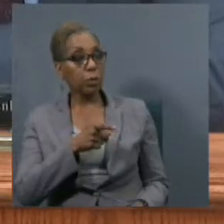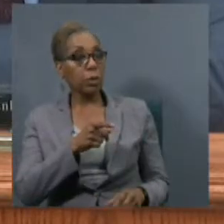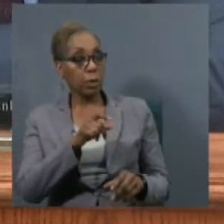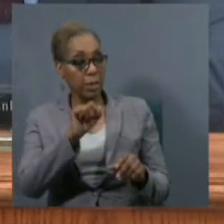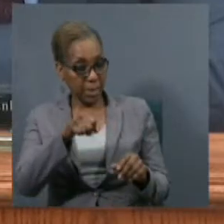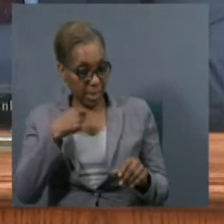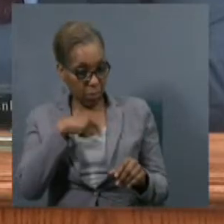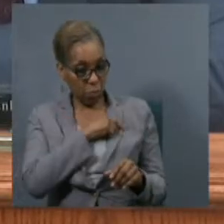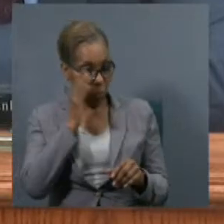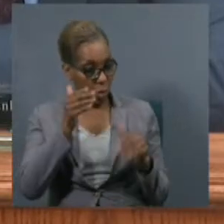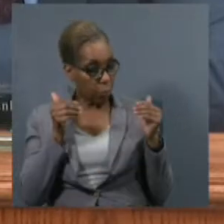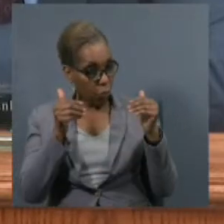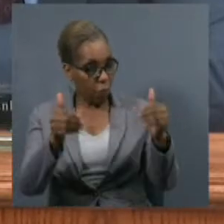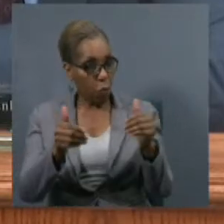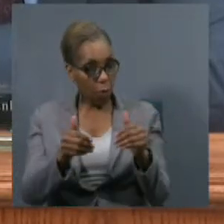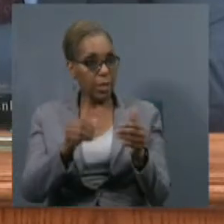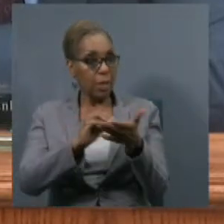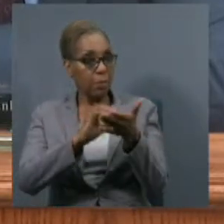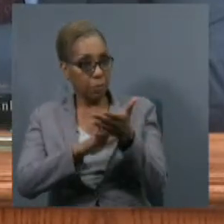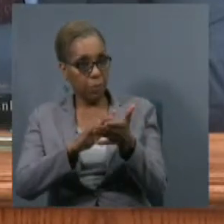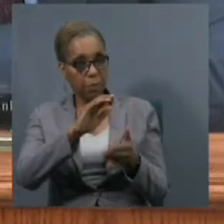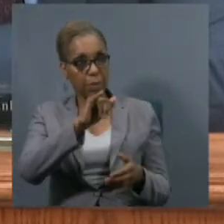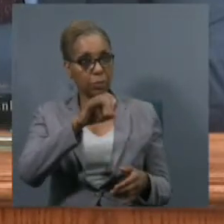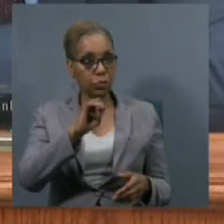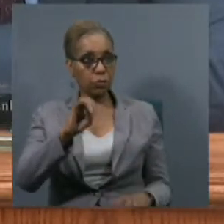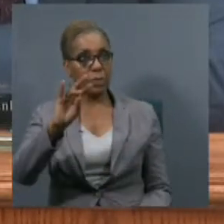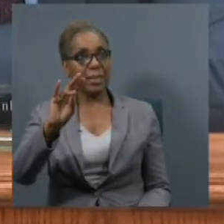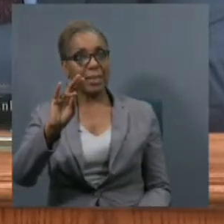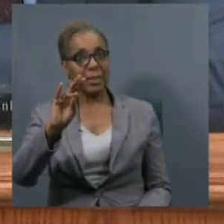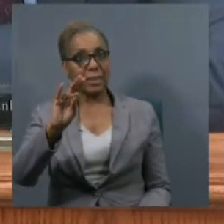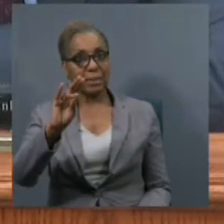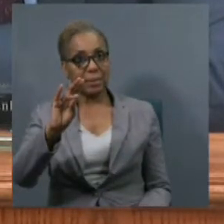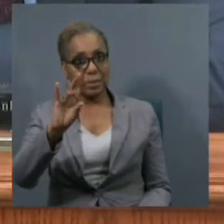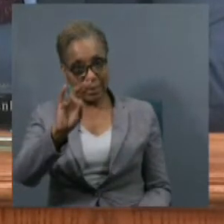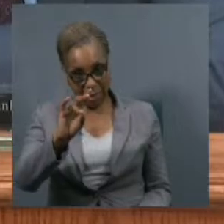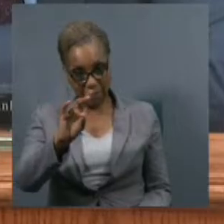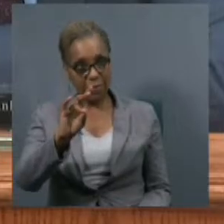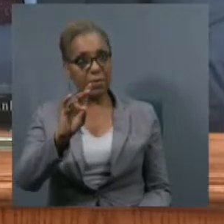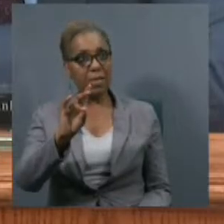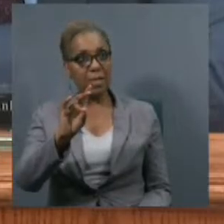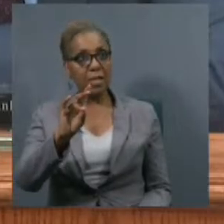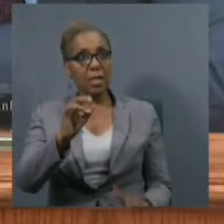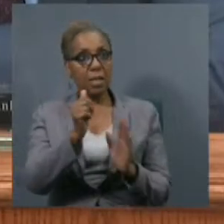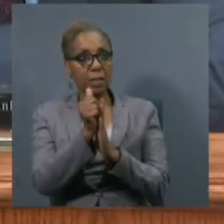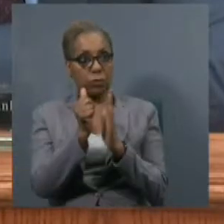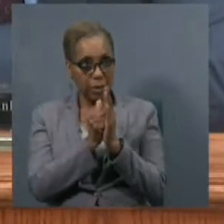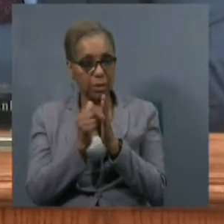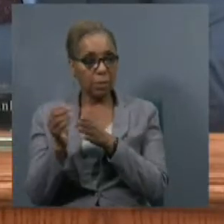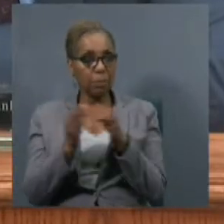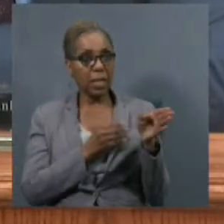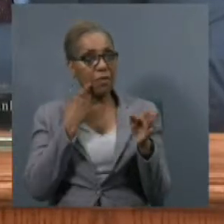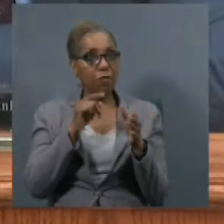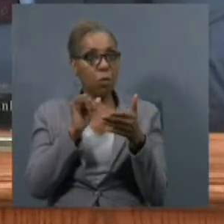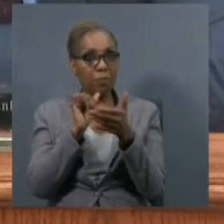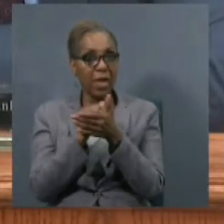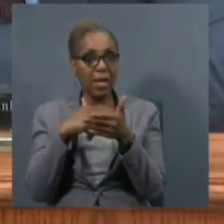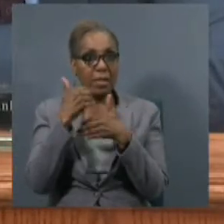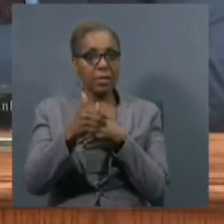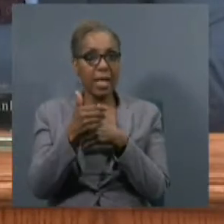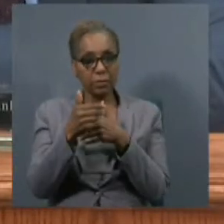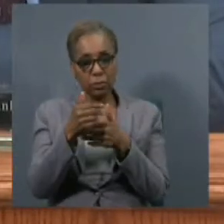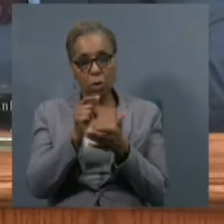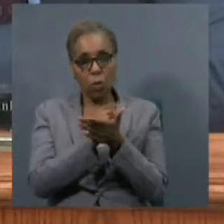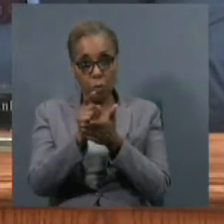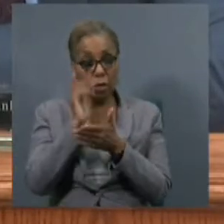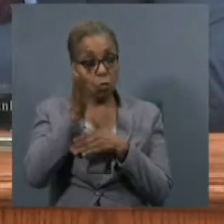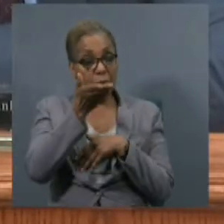move forward to have it on the June 7th agenda for that next following week. So it definitely will be